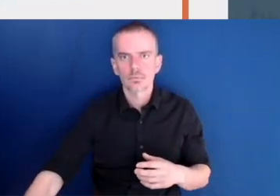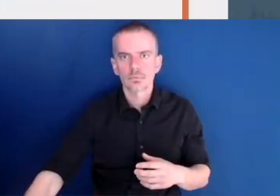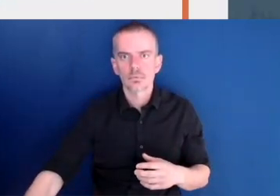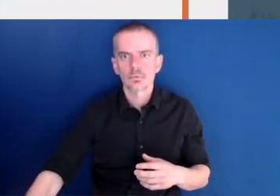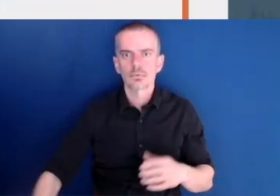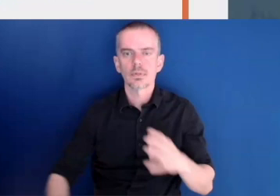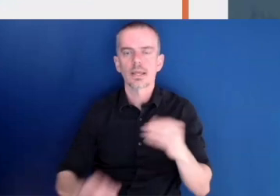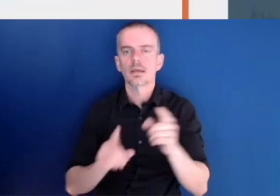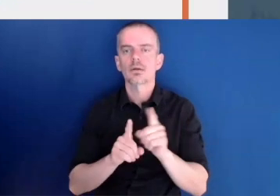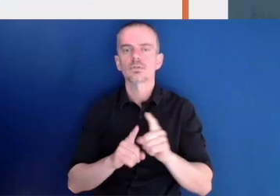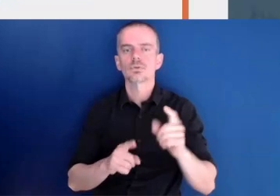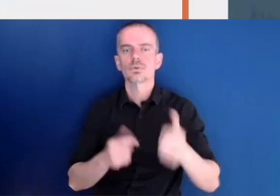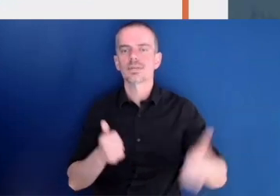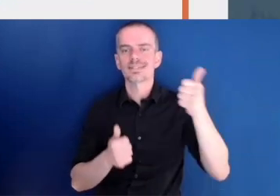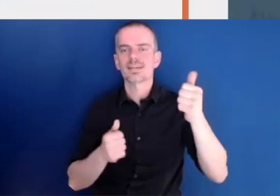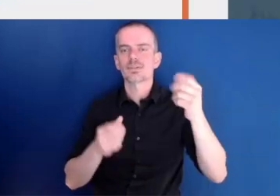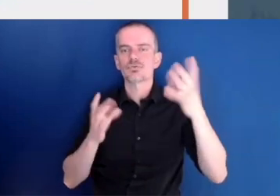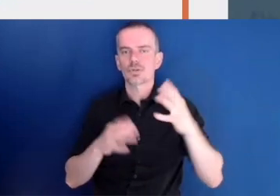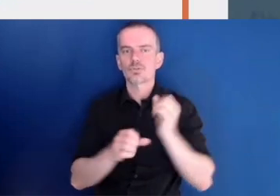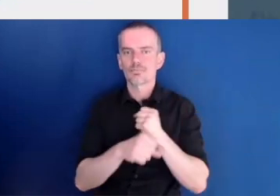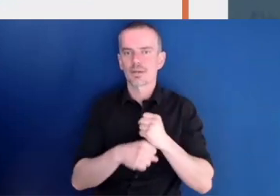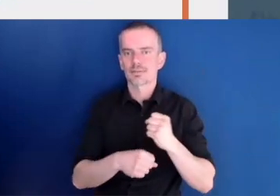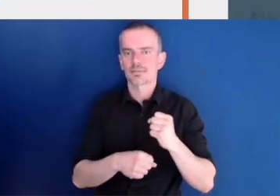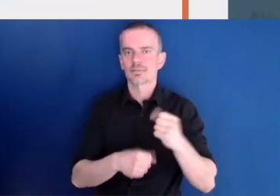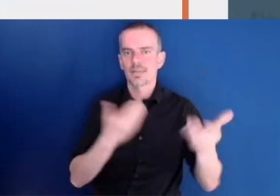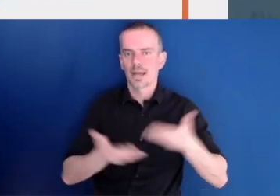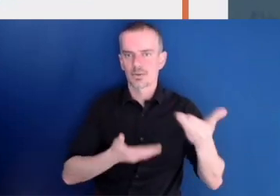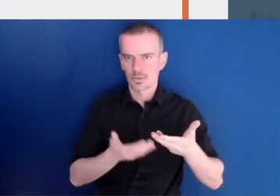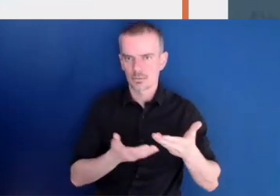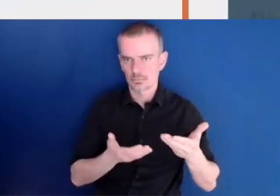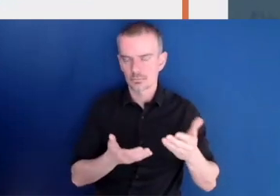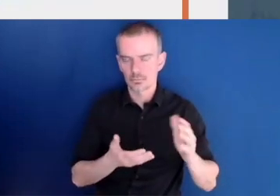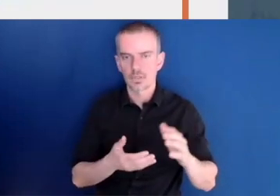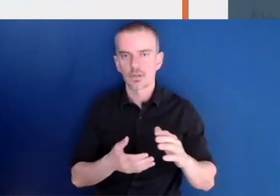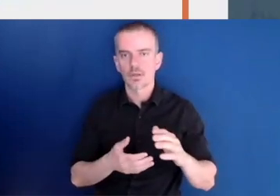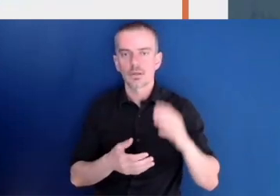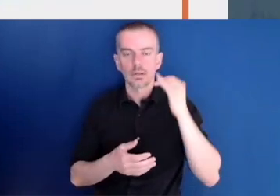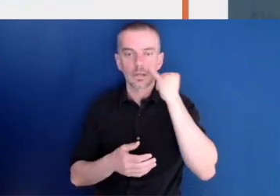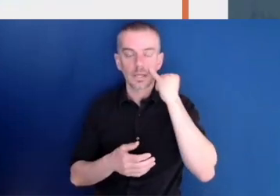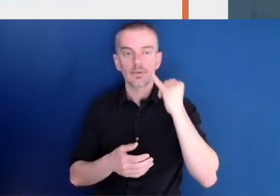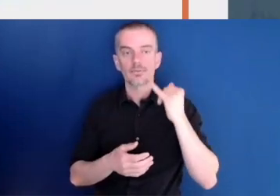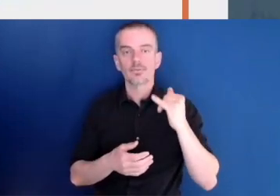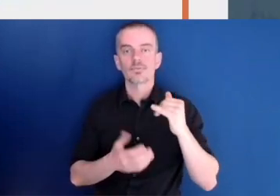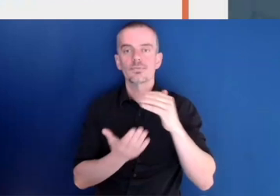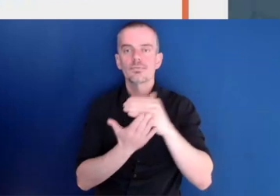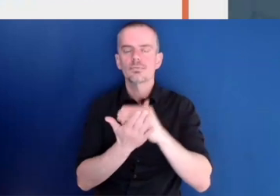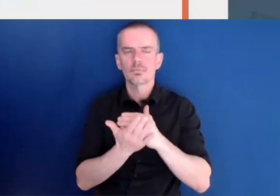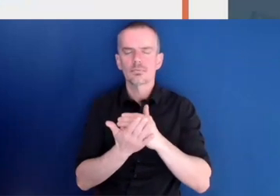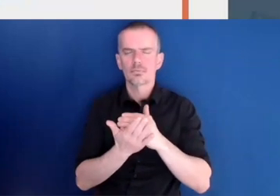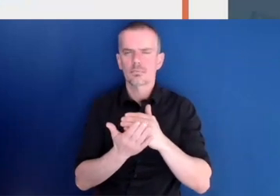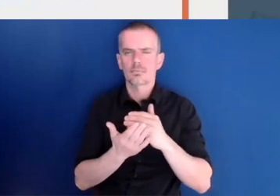executive director. Now, if we see the list of qualified candidates includes the executive director's husband, then